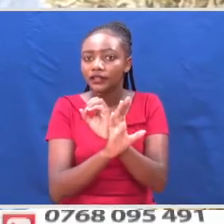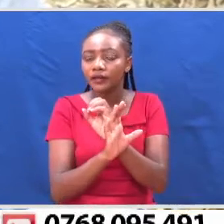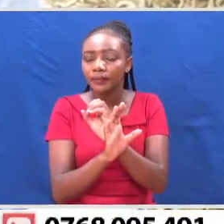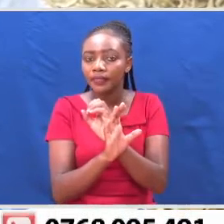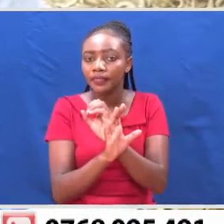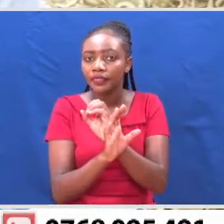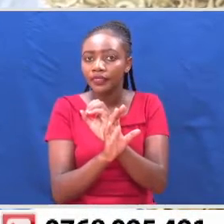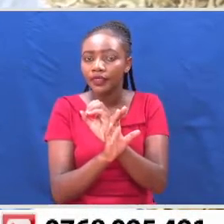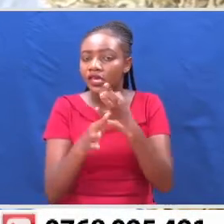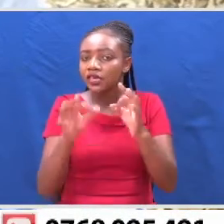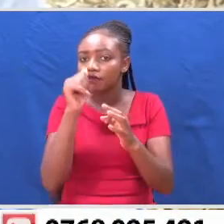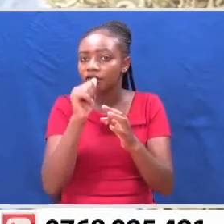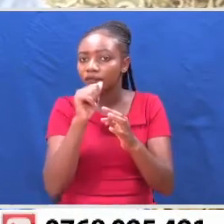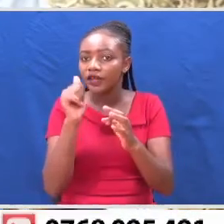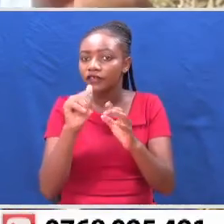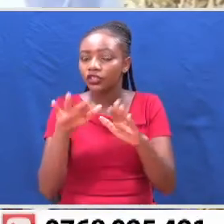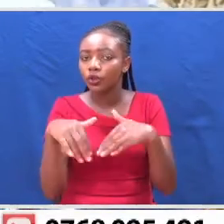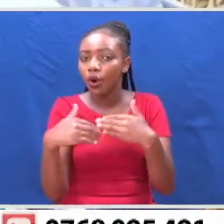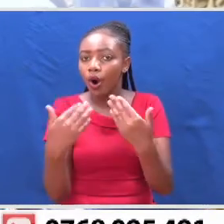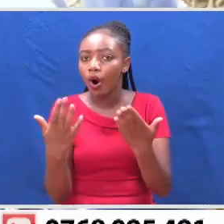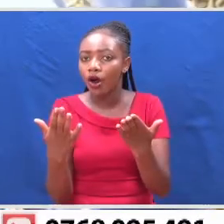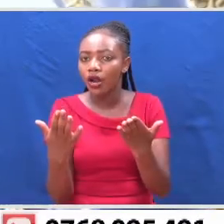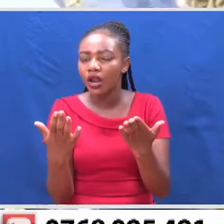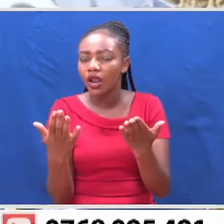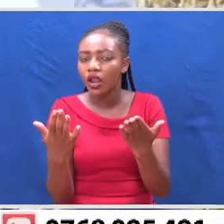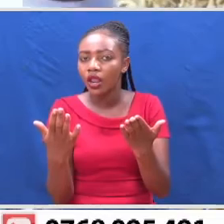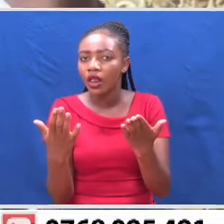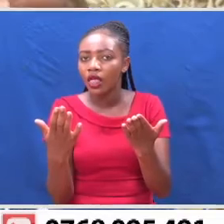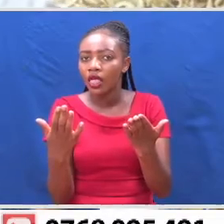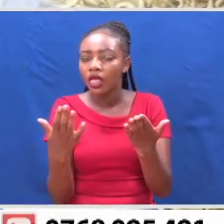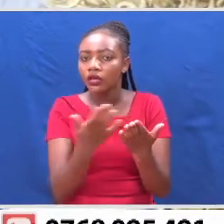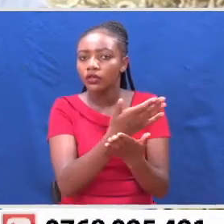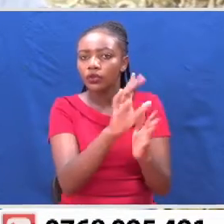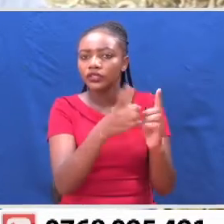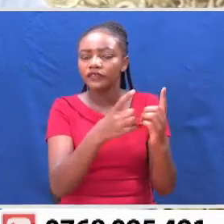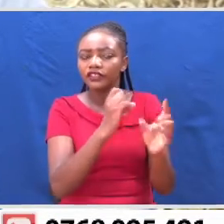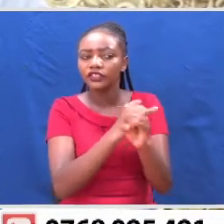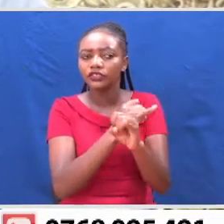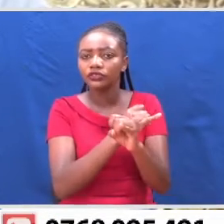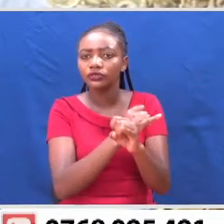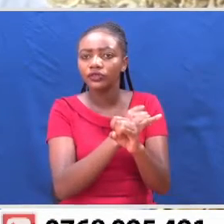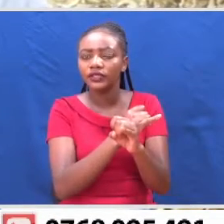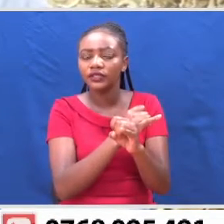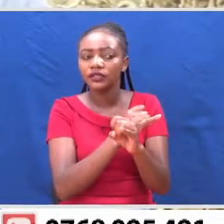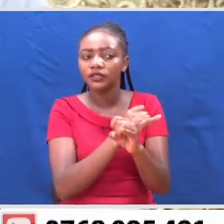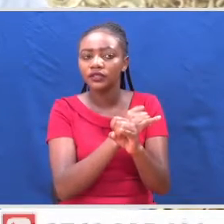private, whether it is those barostatos like CDC,